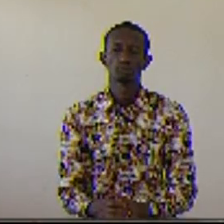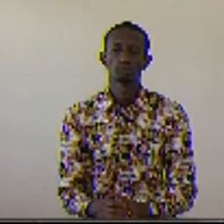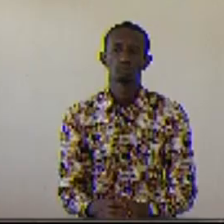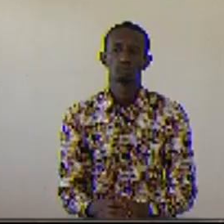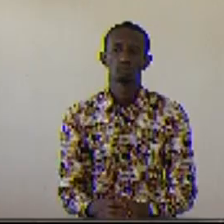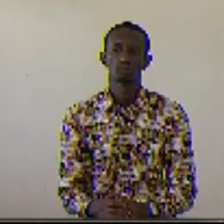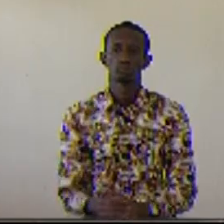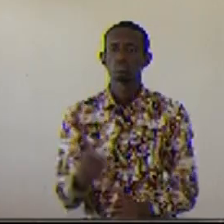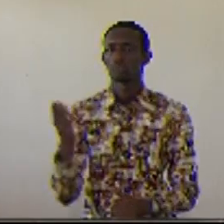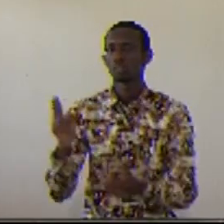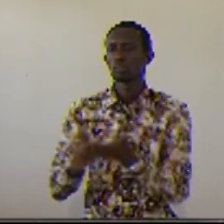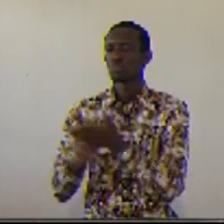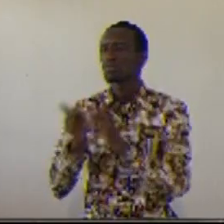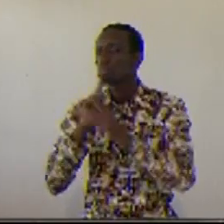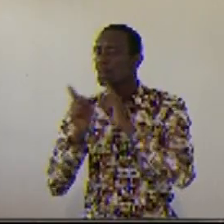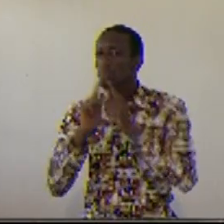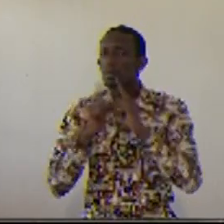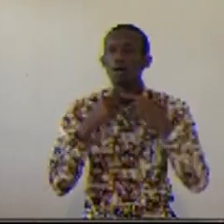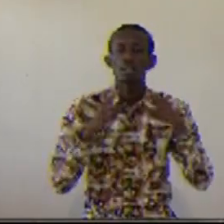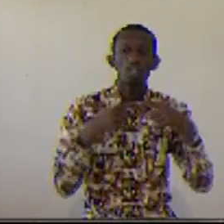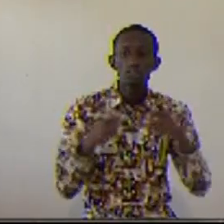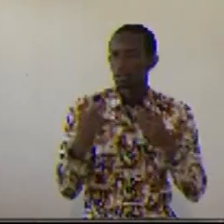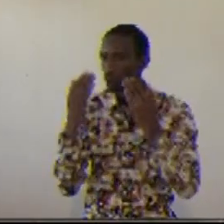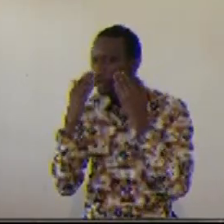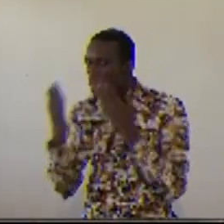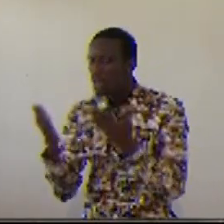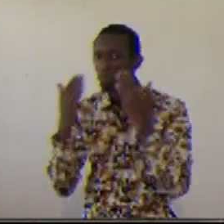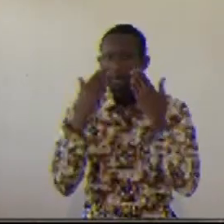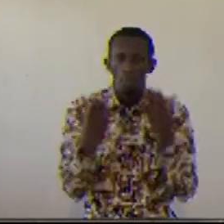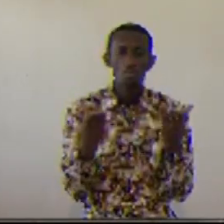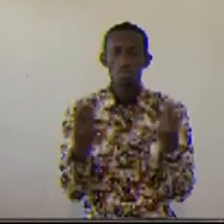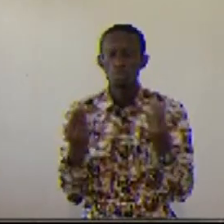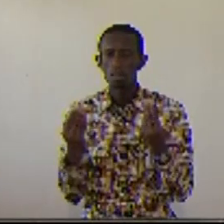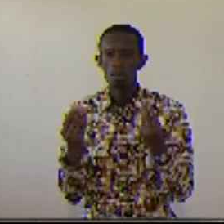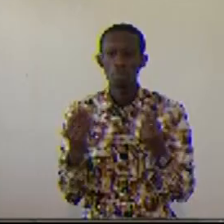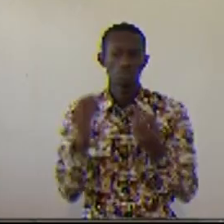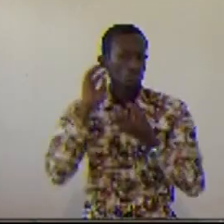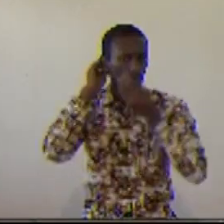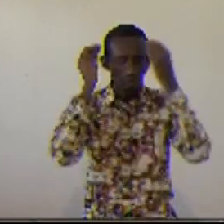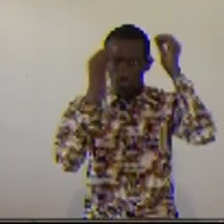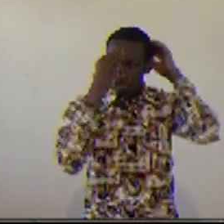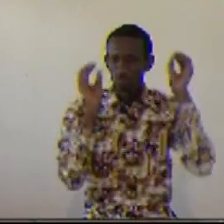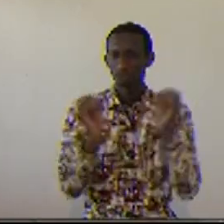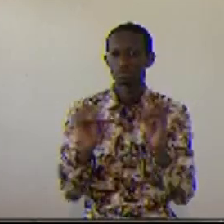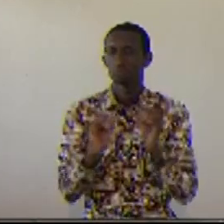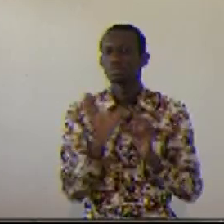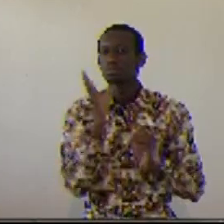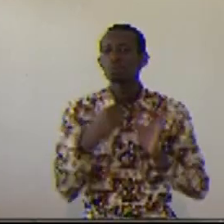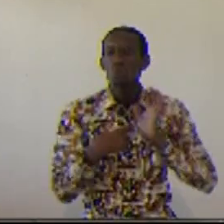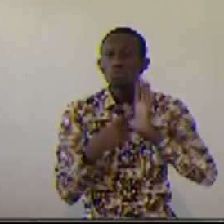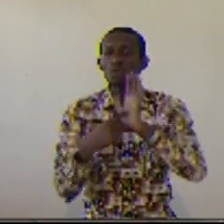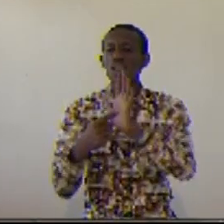I'm just using different colors so that we don't get confused as we are showing what is